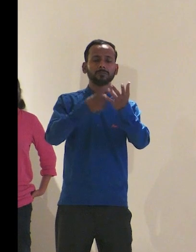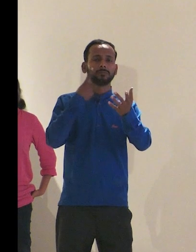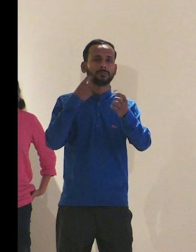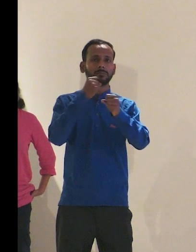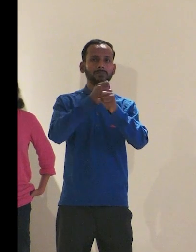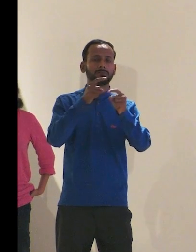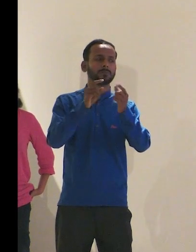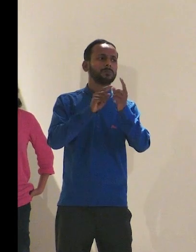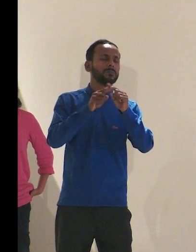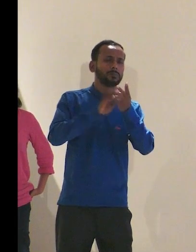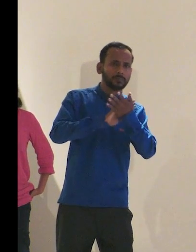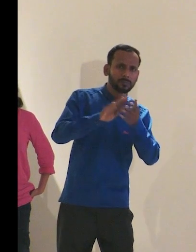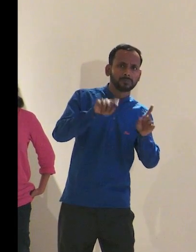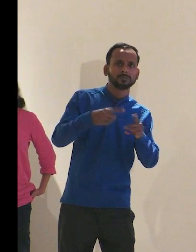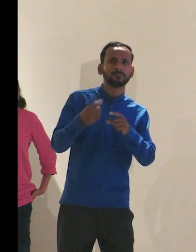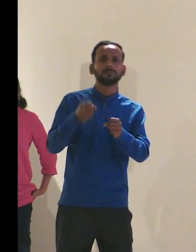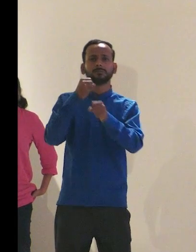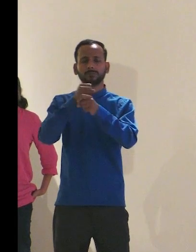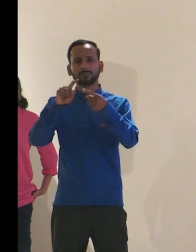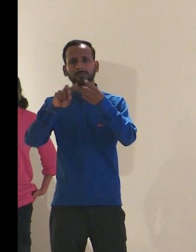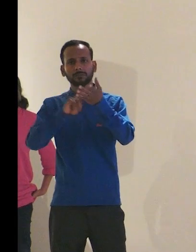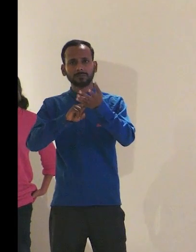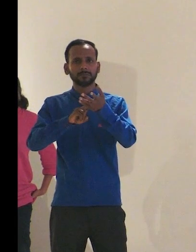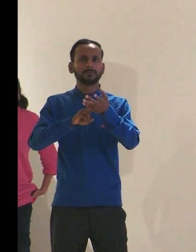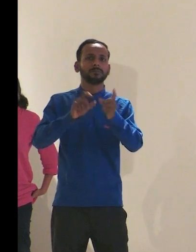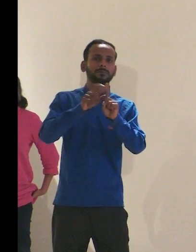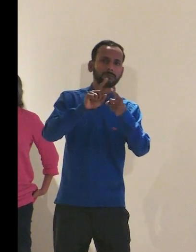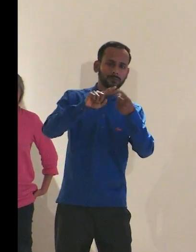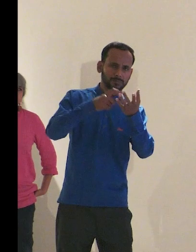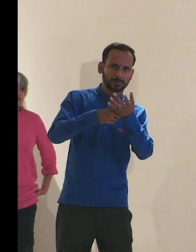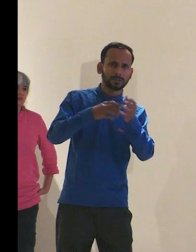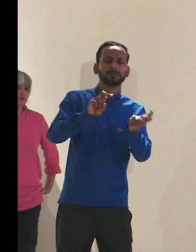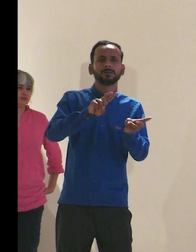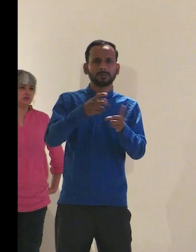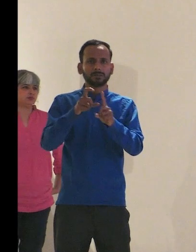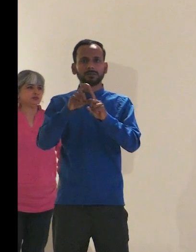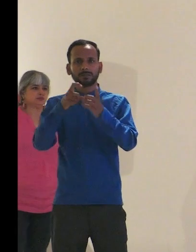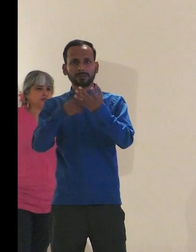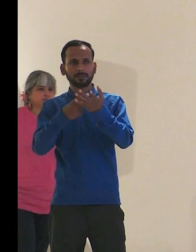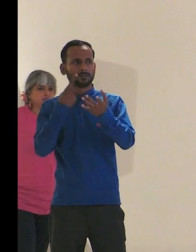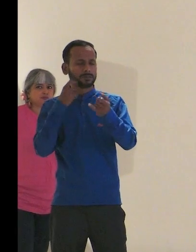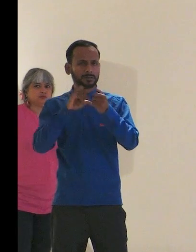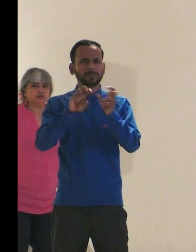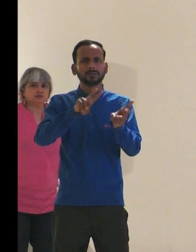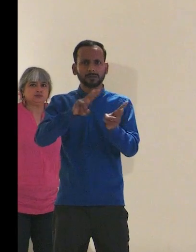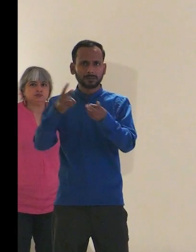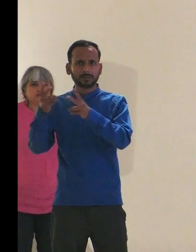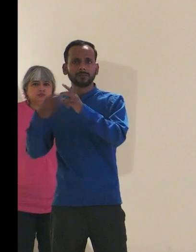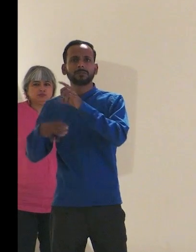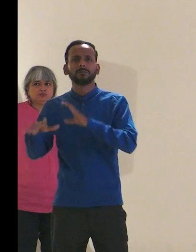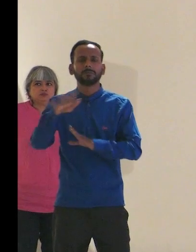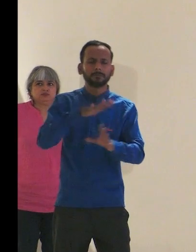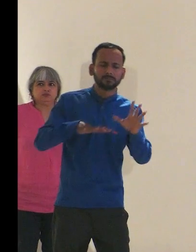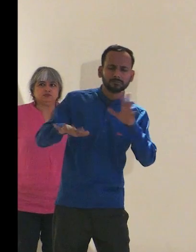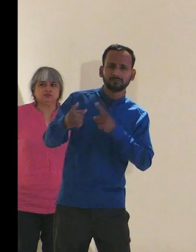and intolerance. We have done sessions on intolerance in the Kolkata Literary Meet with funding of the Ministry of Culture. And I think that